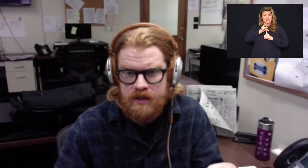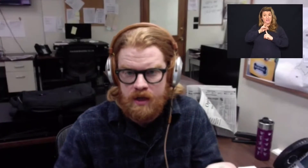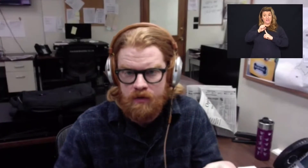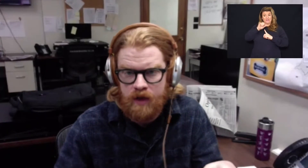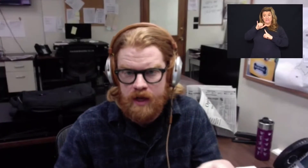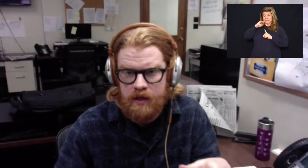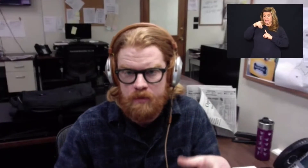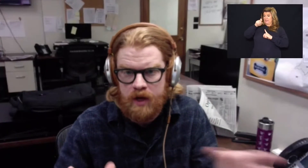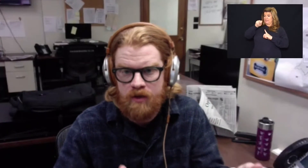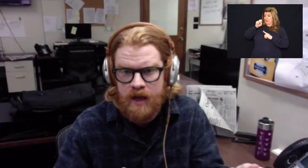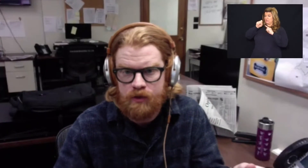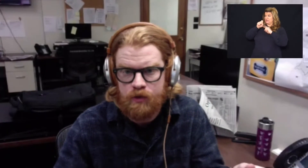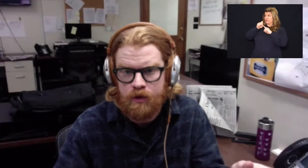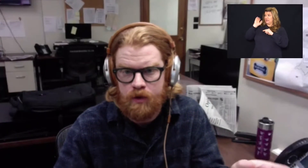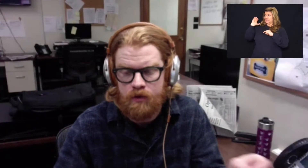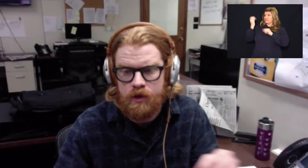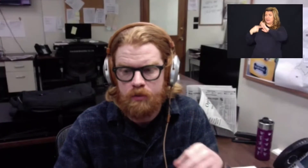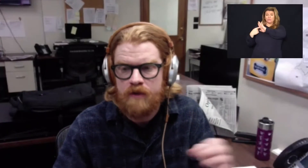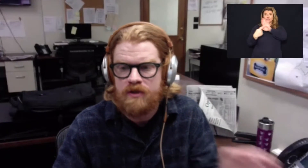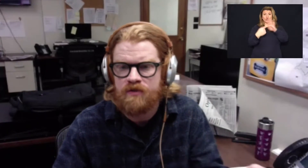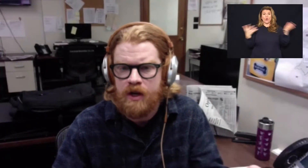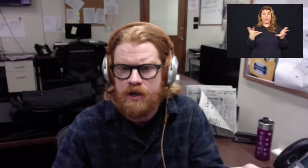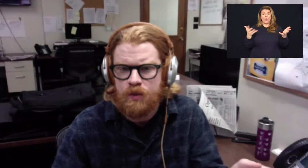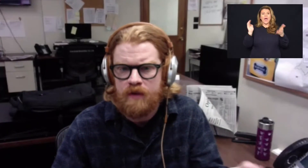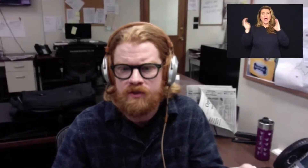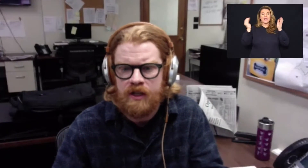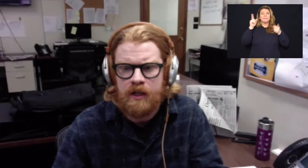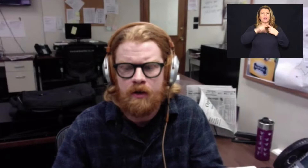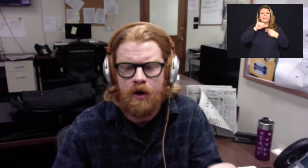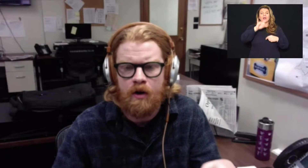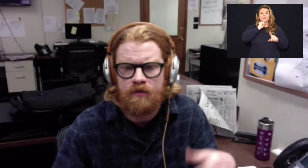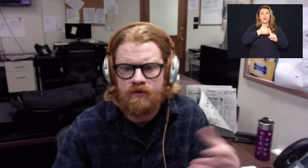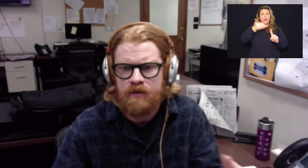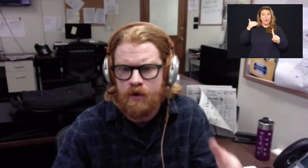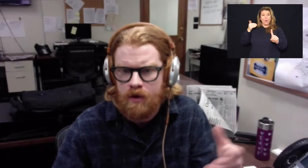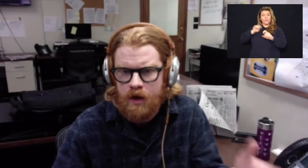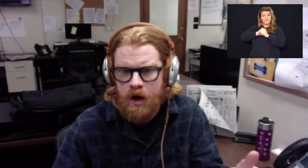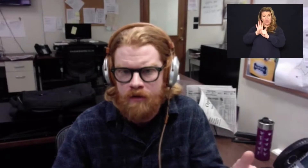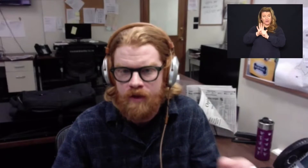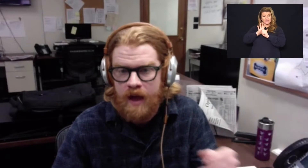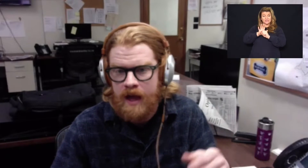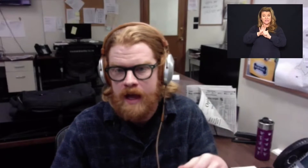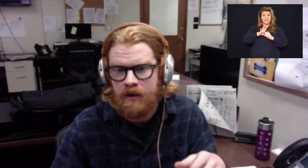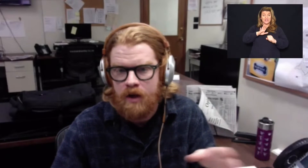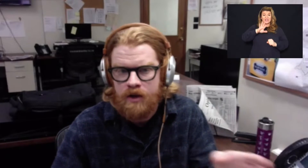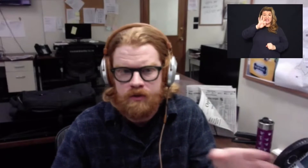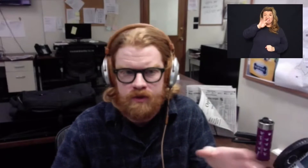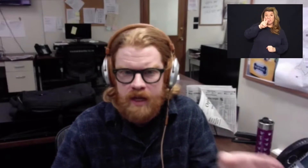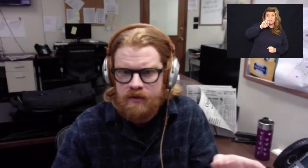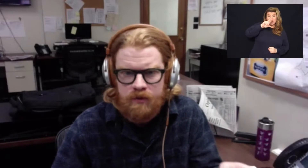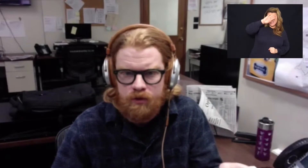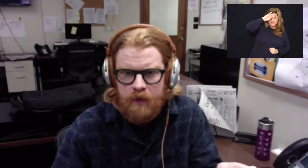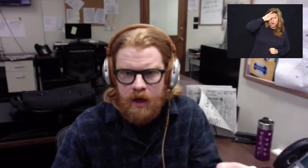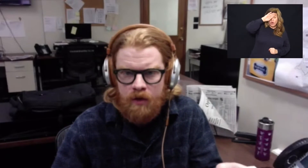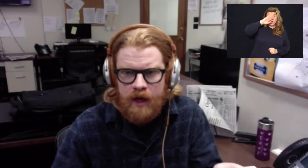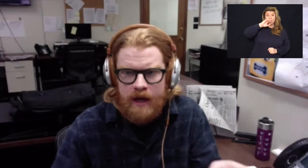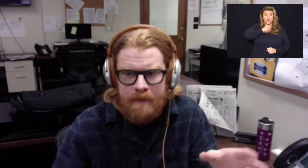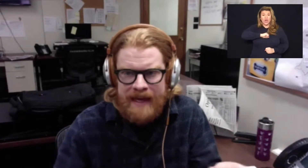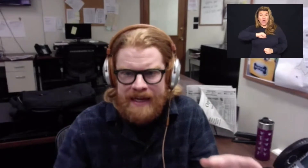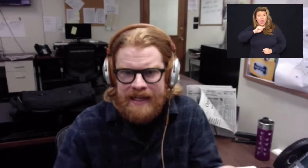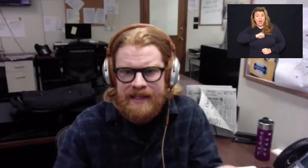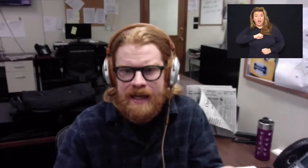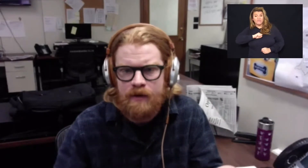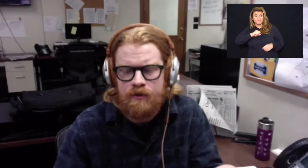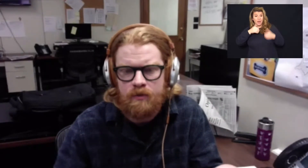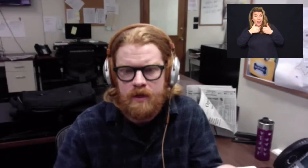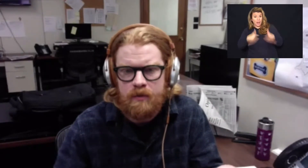presenting itself and compare that to the previous variants we've seen? Are fever, cough, and a loss of taste and smell the kind of